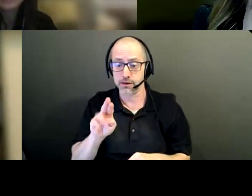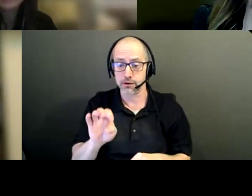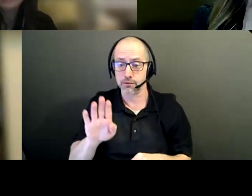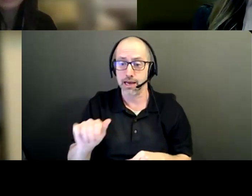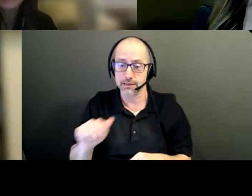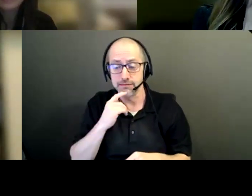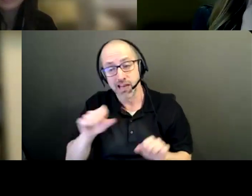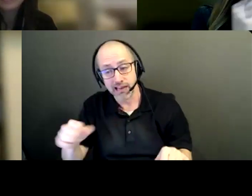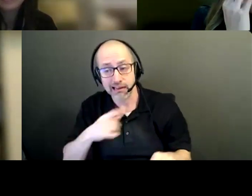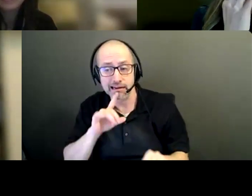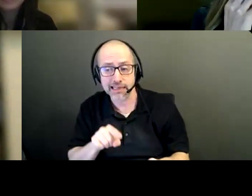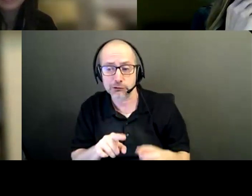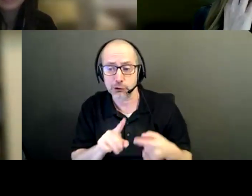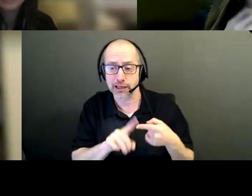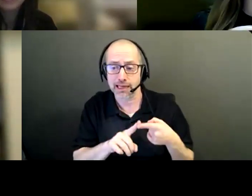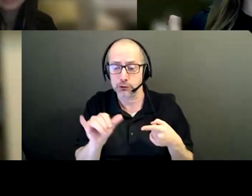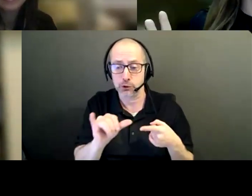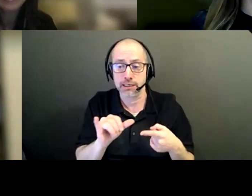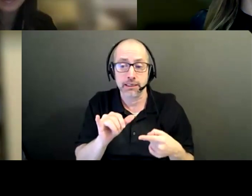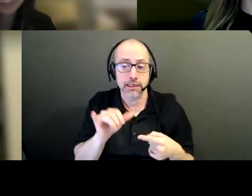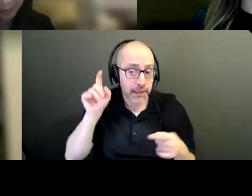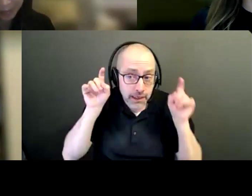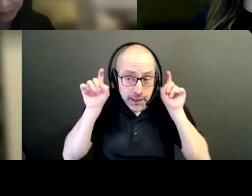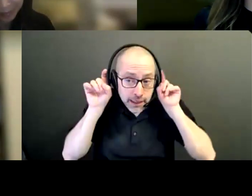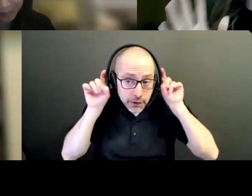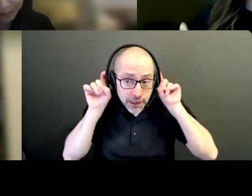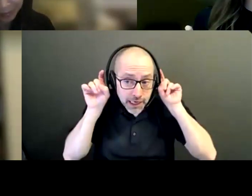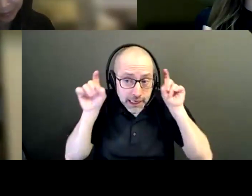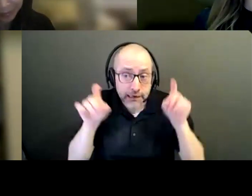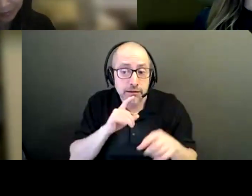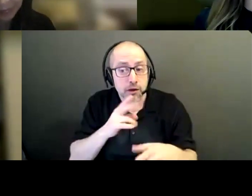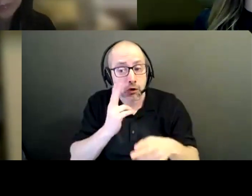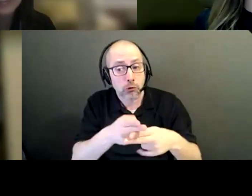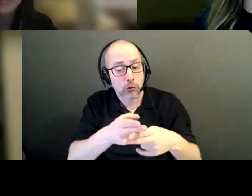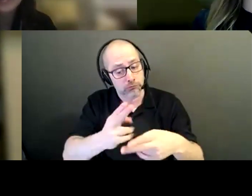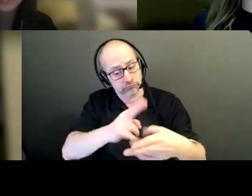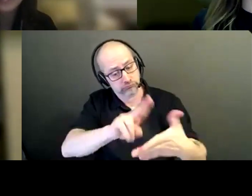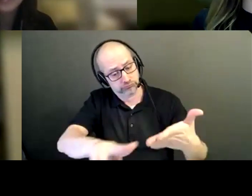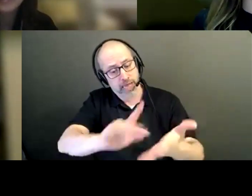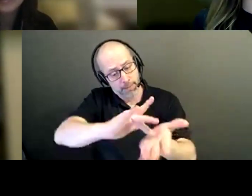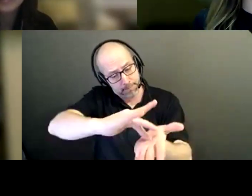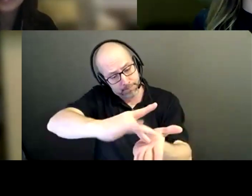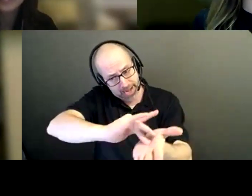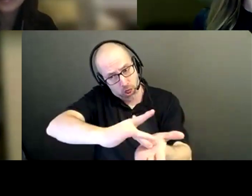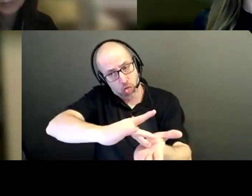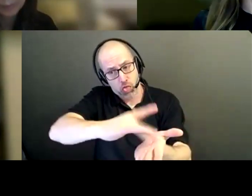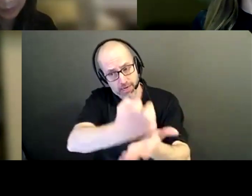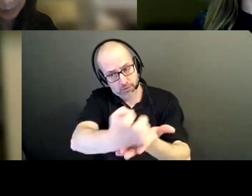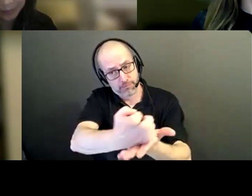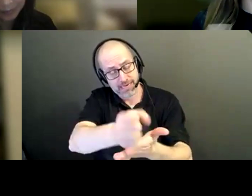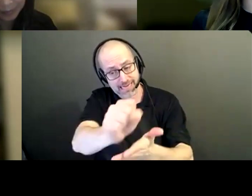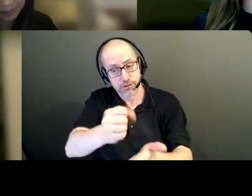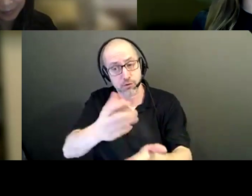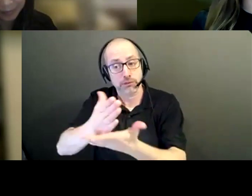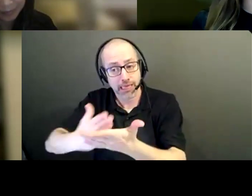that one too. So hearing aids themselves are considered a medical device. So some extended health will